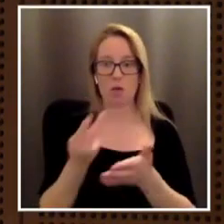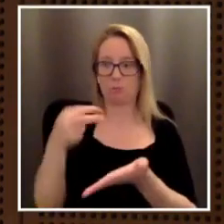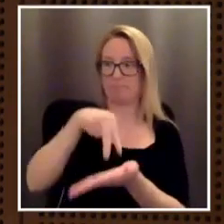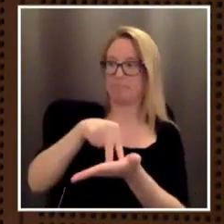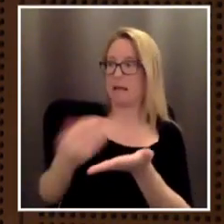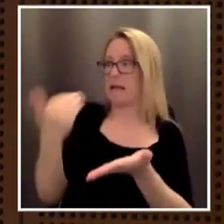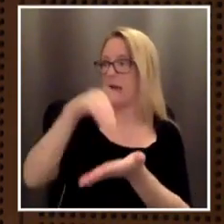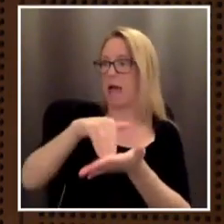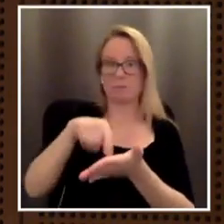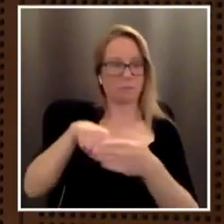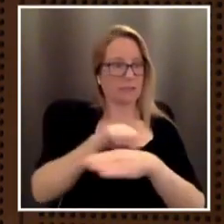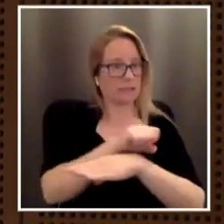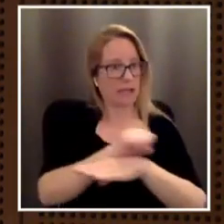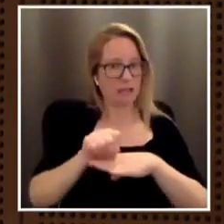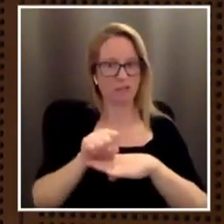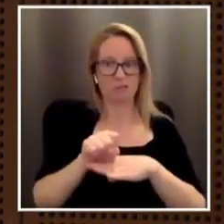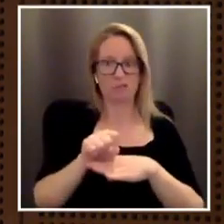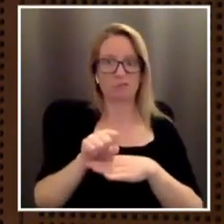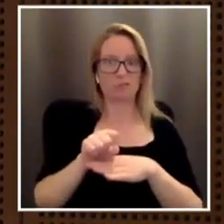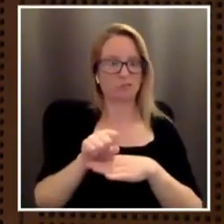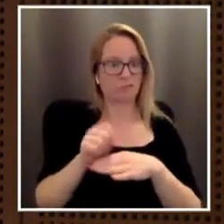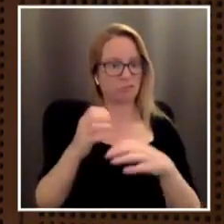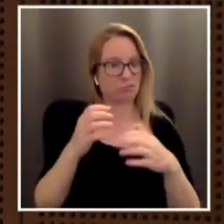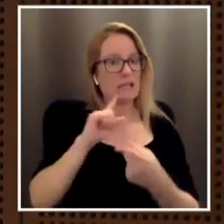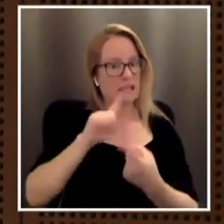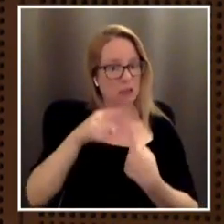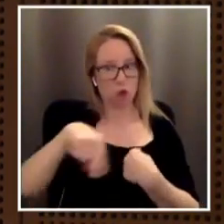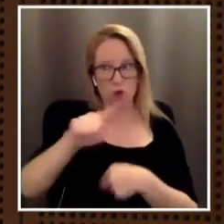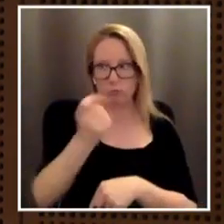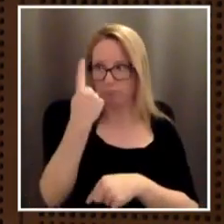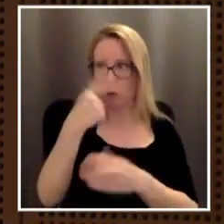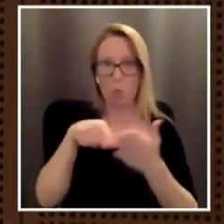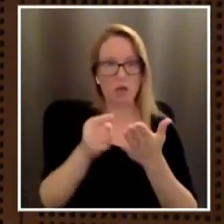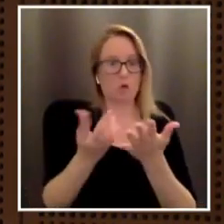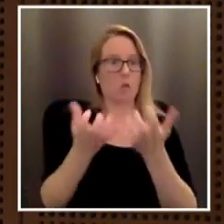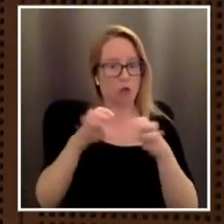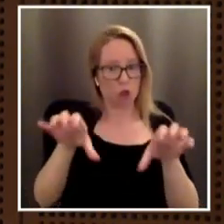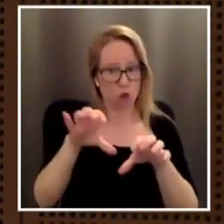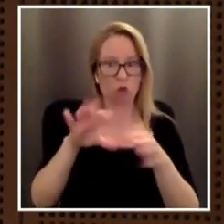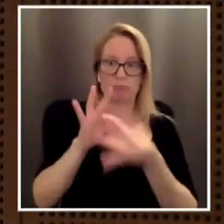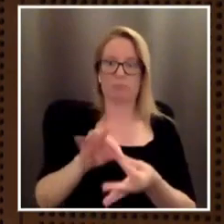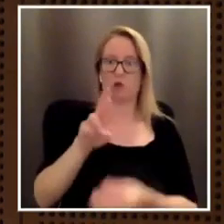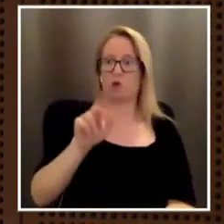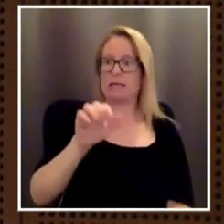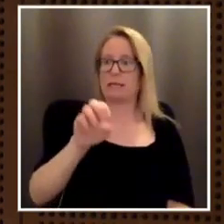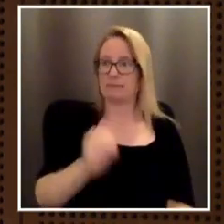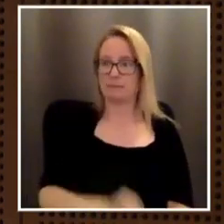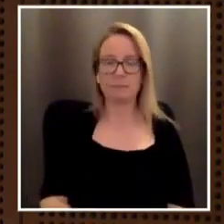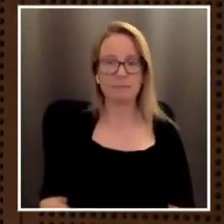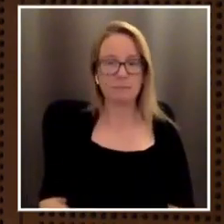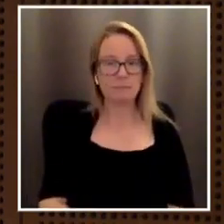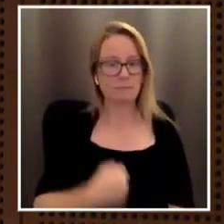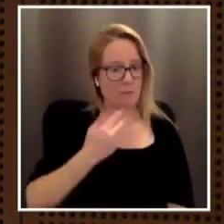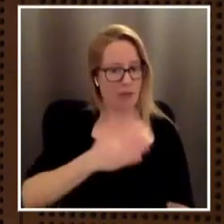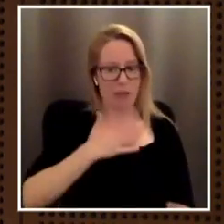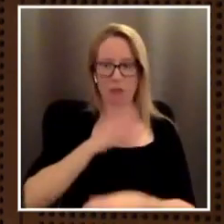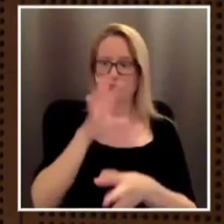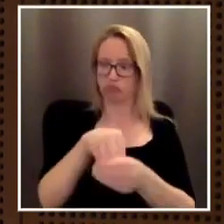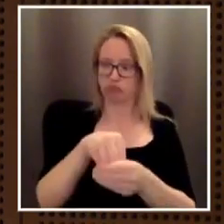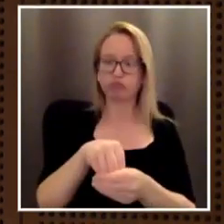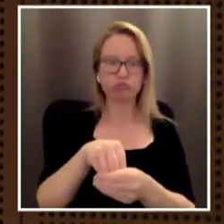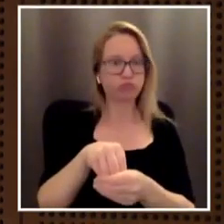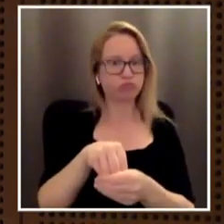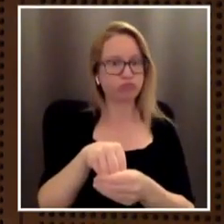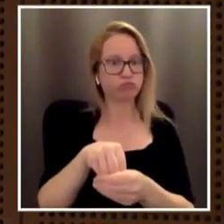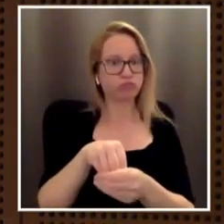again until you all have an idea about what you want to do about it. Then I'm happy to participate